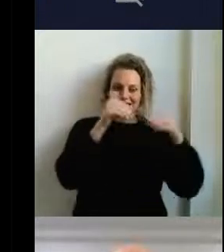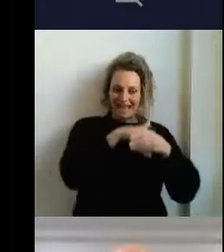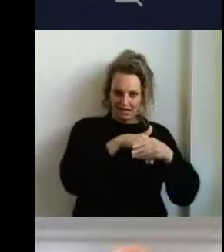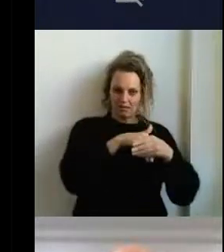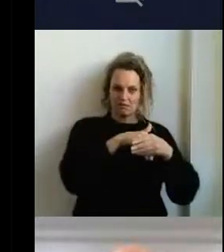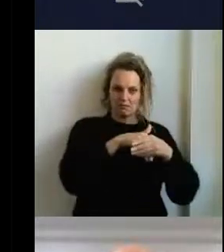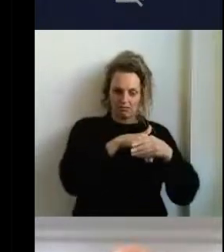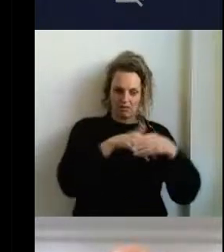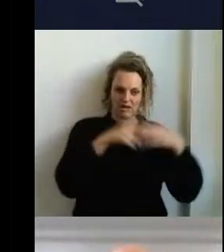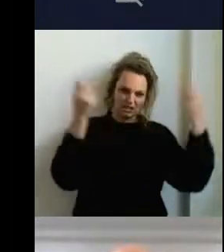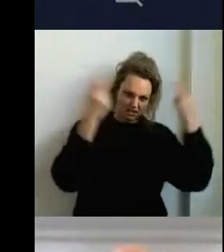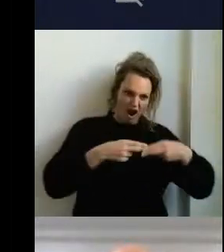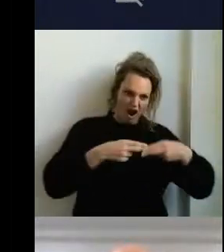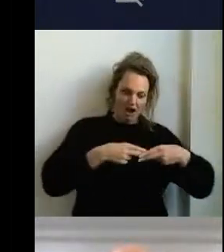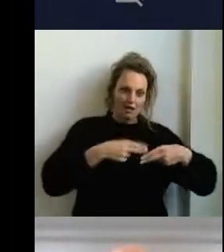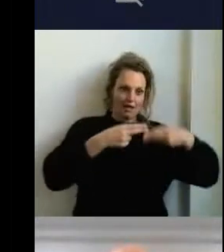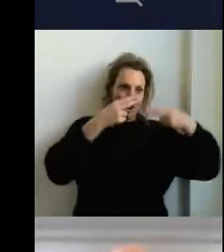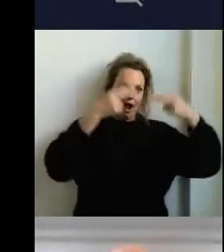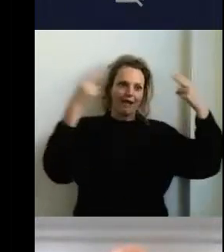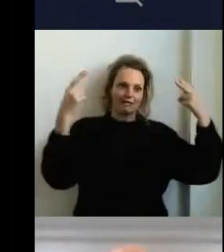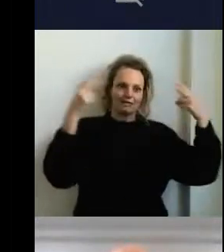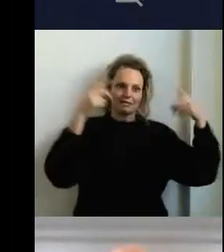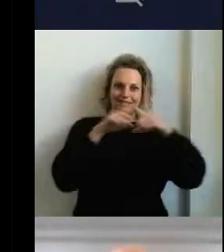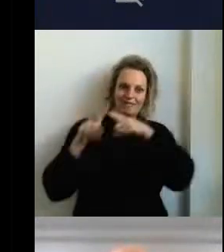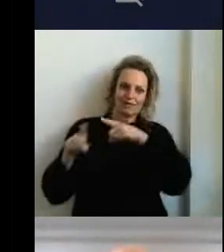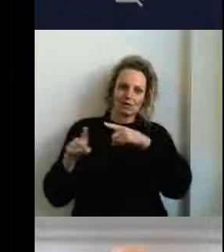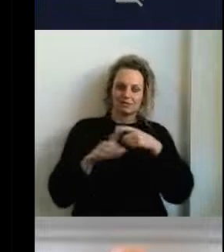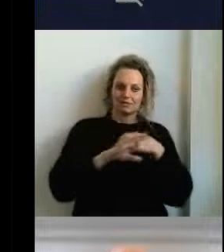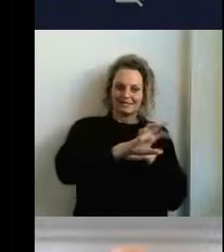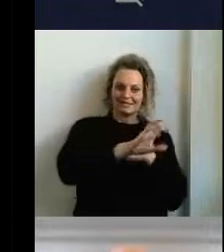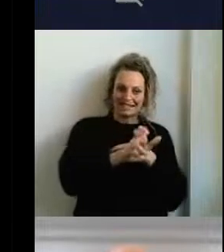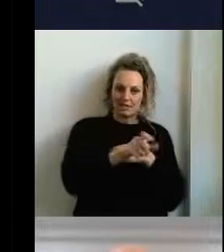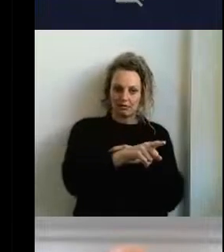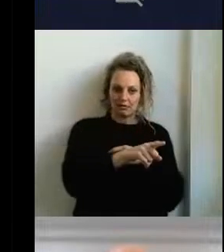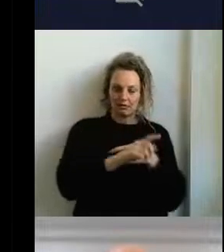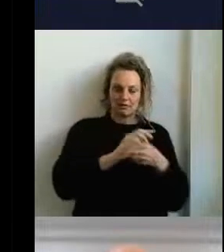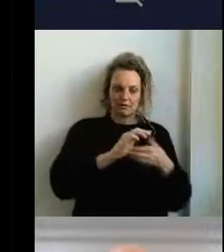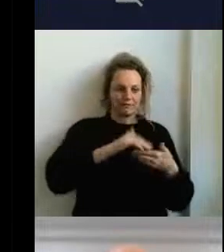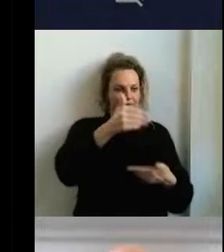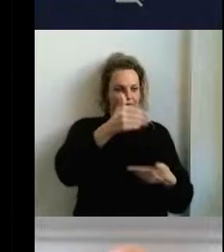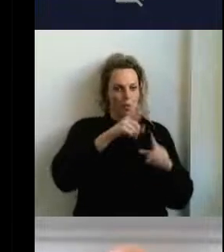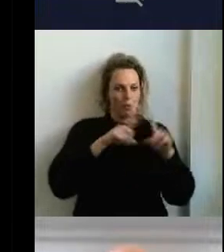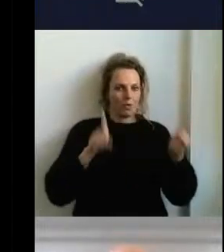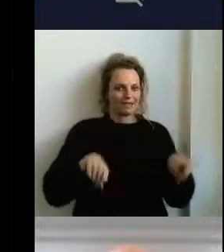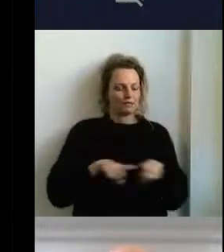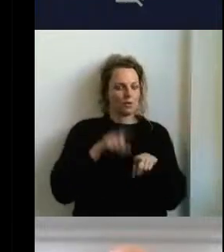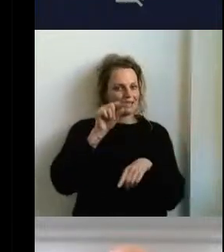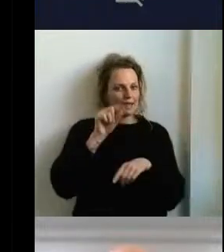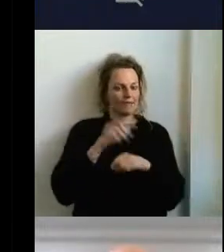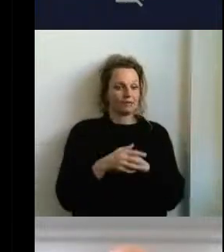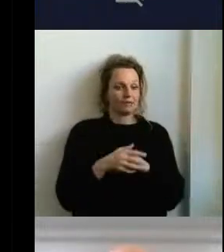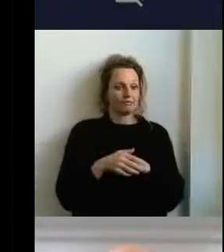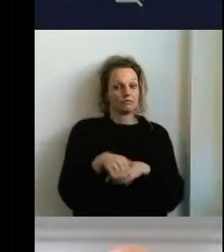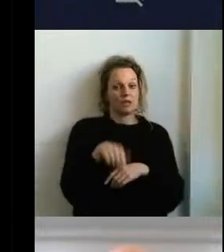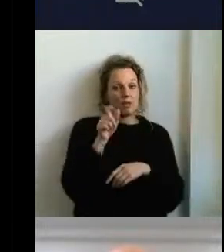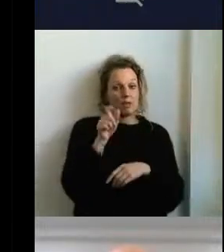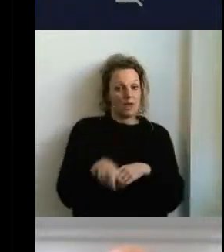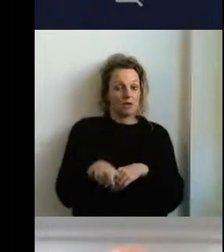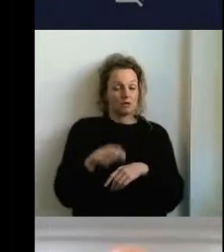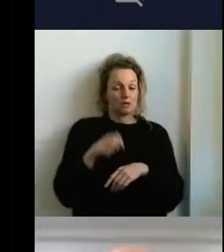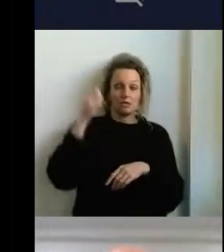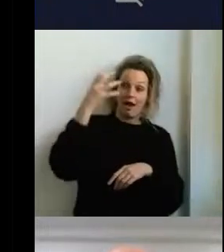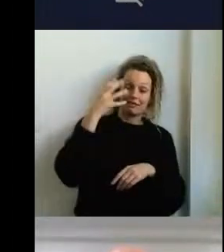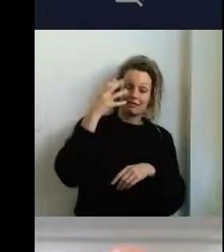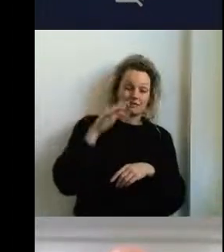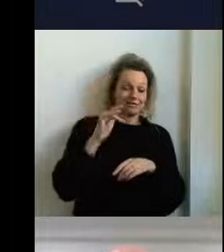dark themes can be great for people like me who are light sensitive, or people who have macular degeneration who usually have light sensitivity. It can